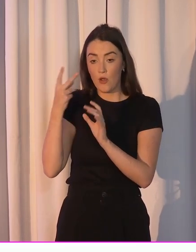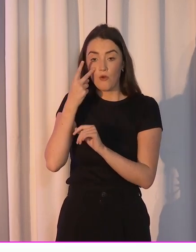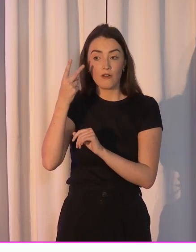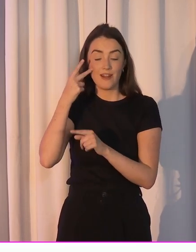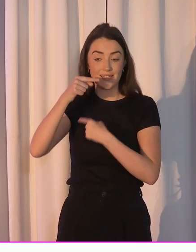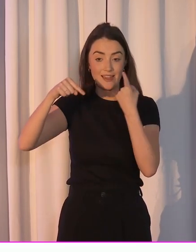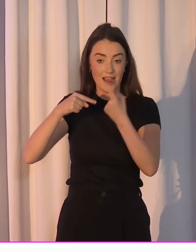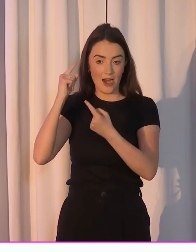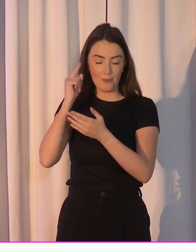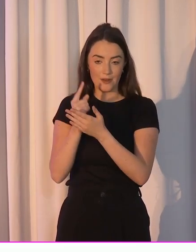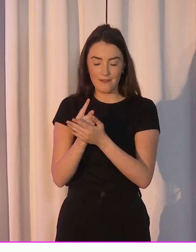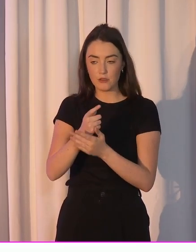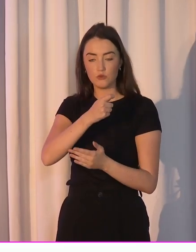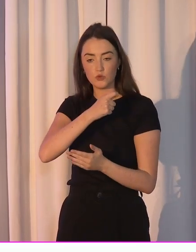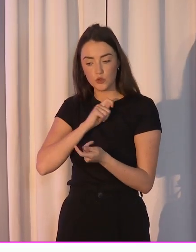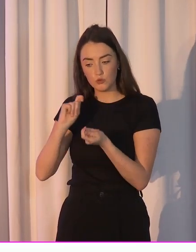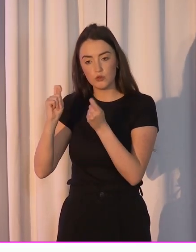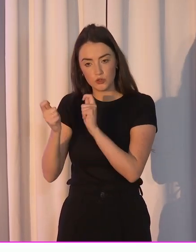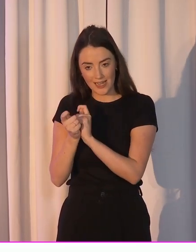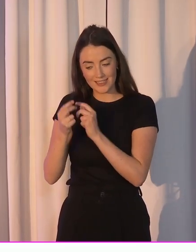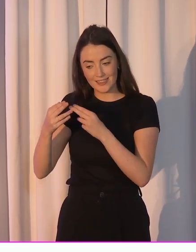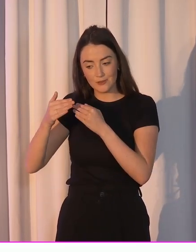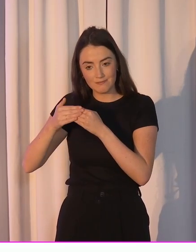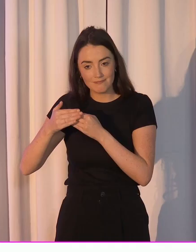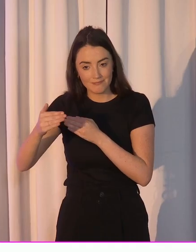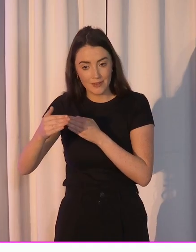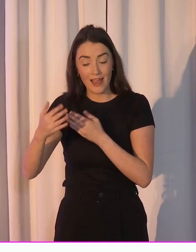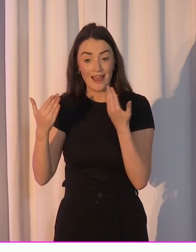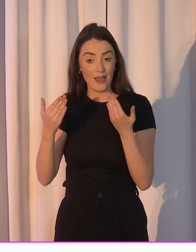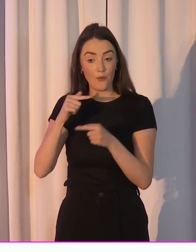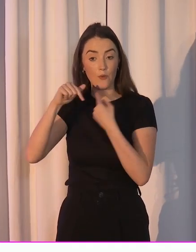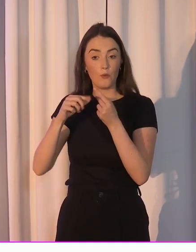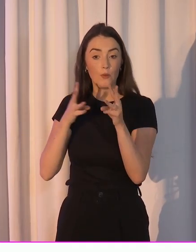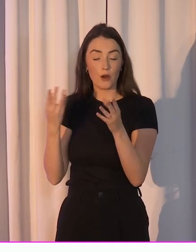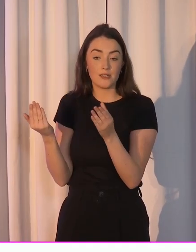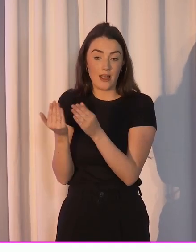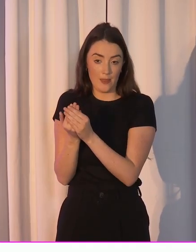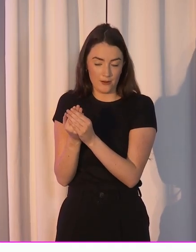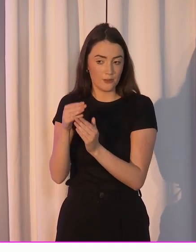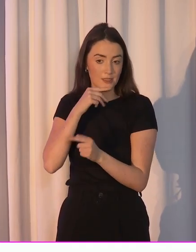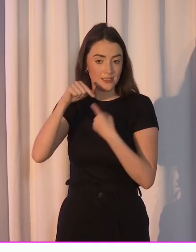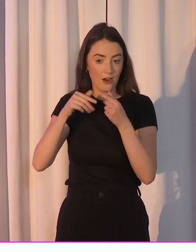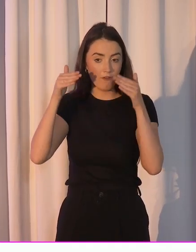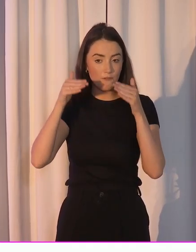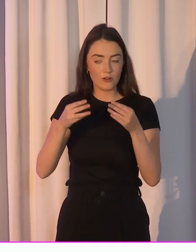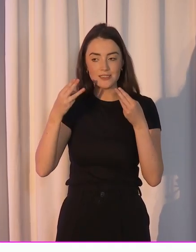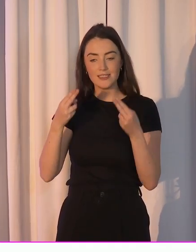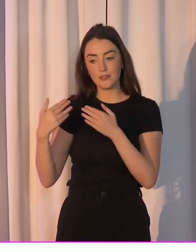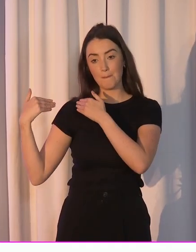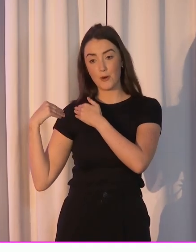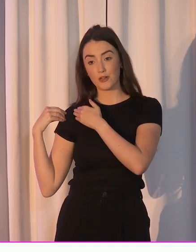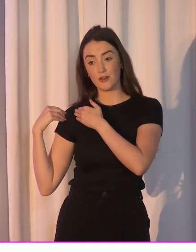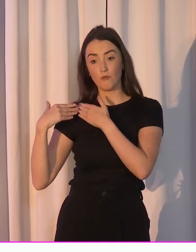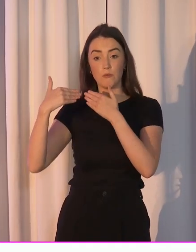reflecting our belief that true lasting change can only happen if we work together. So our focus must be on lifting the burden from